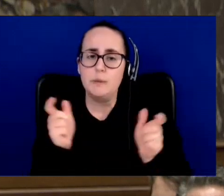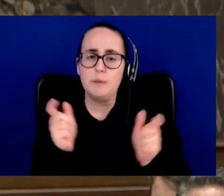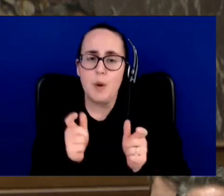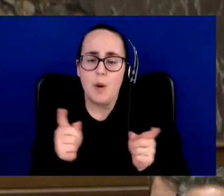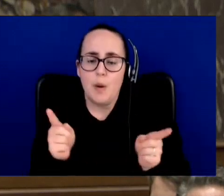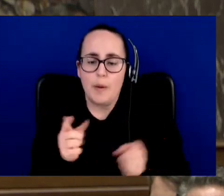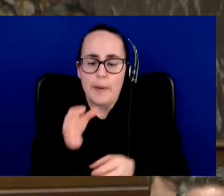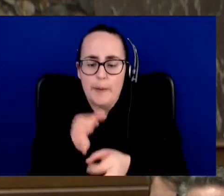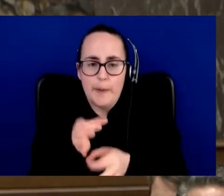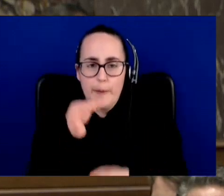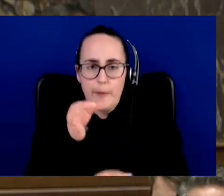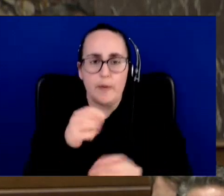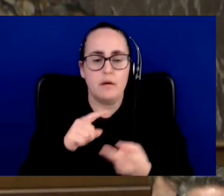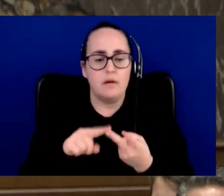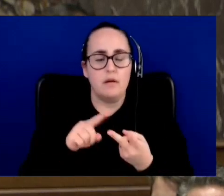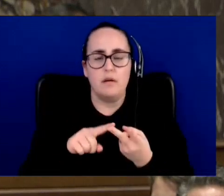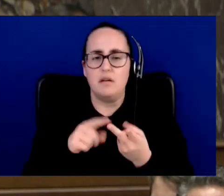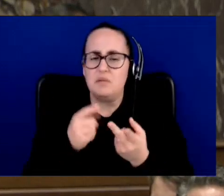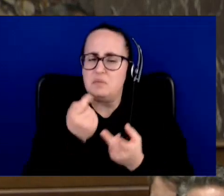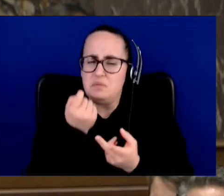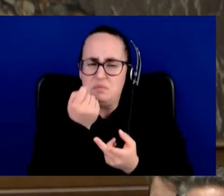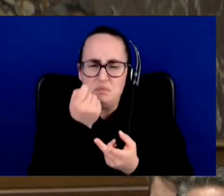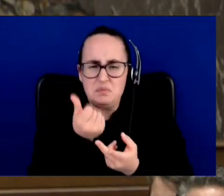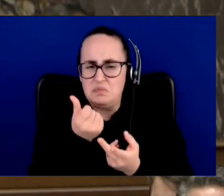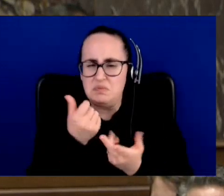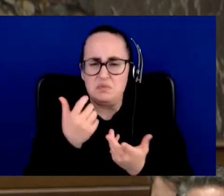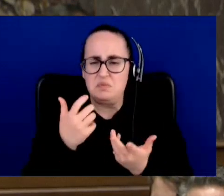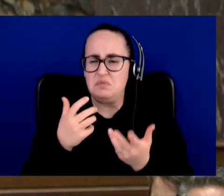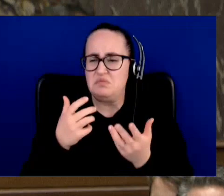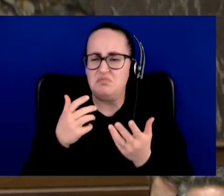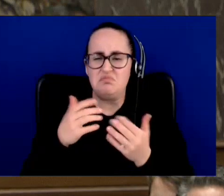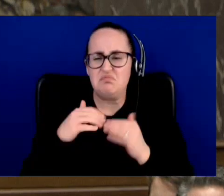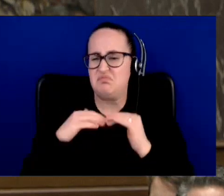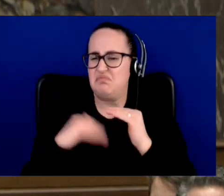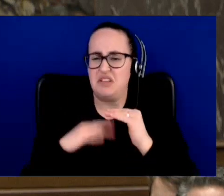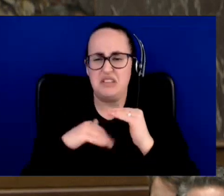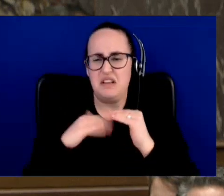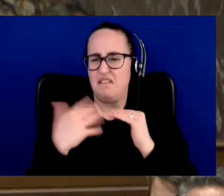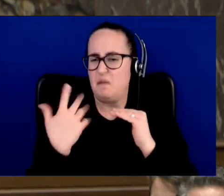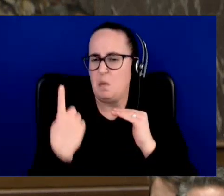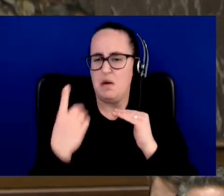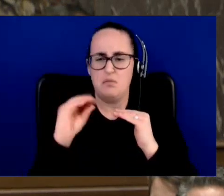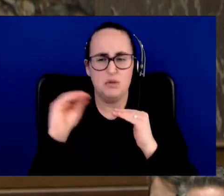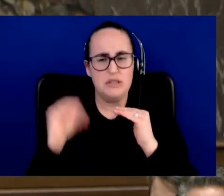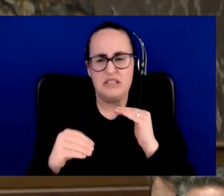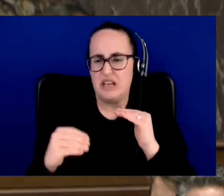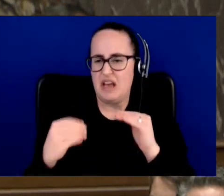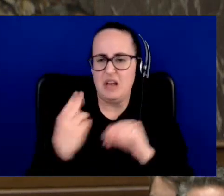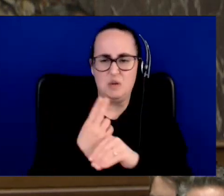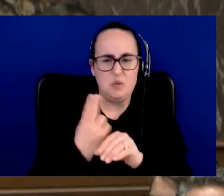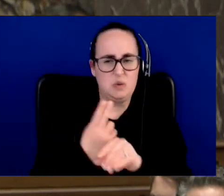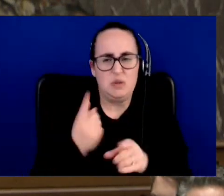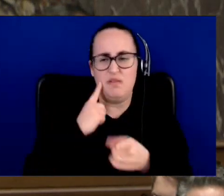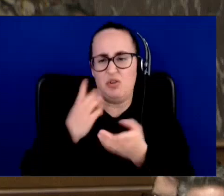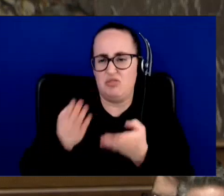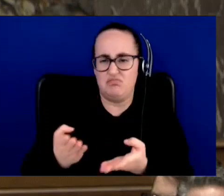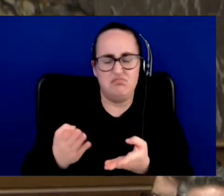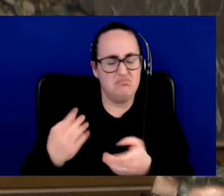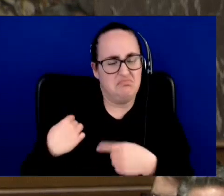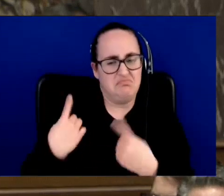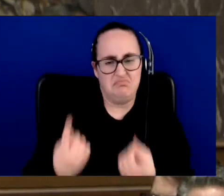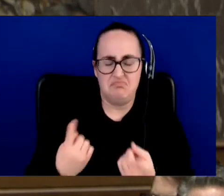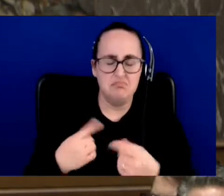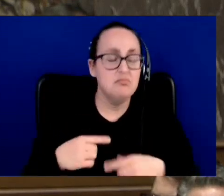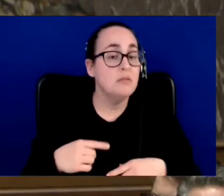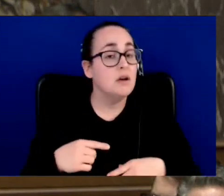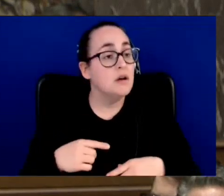the last 5 years, leading up to 2001. And in fact, it would not be economic for any pellet company to use